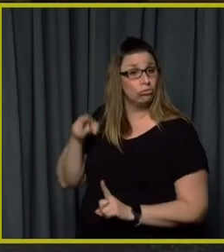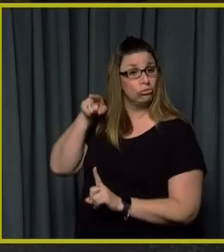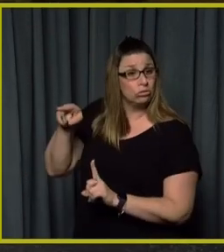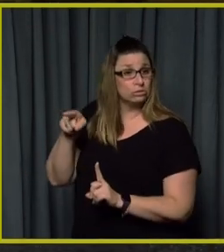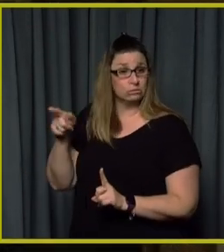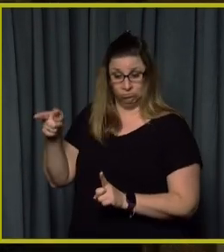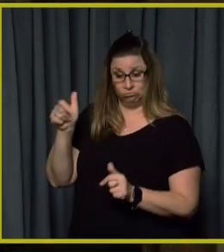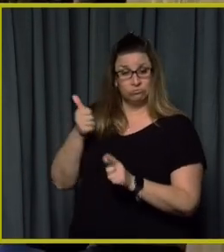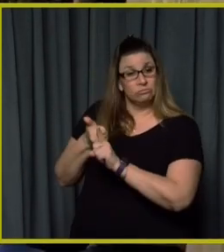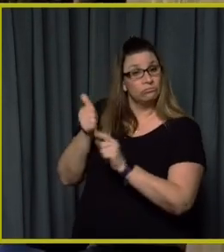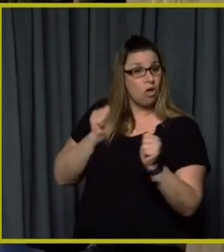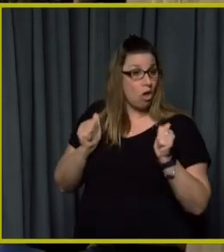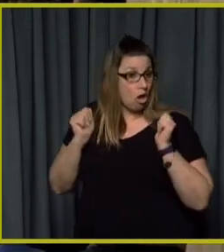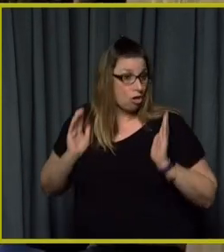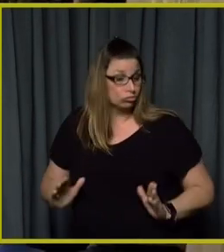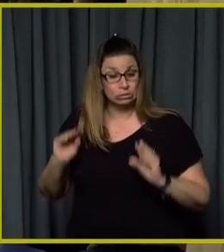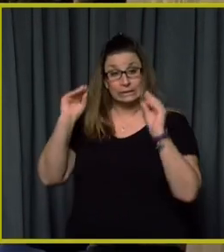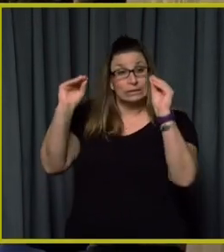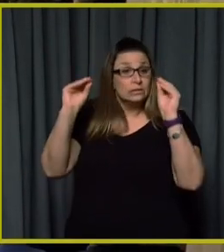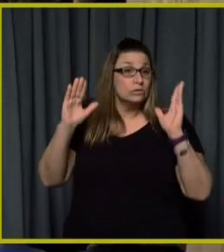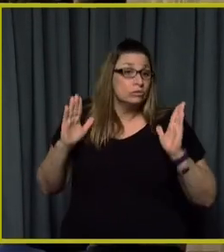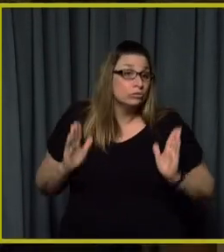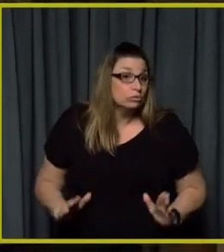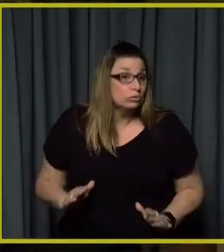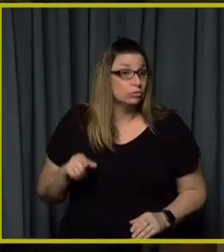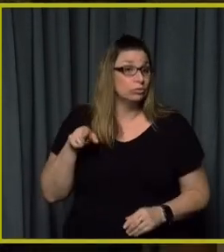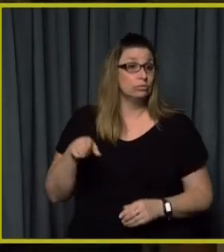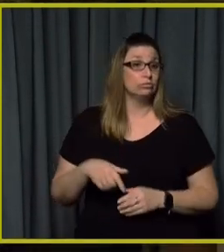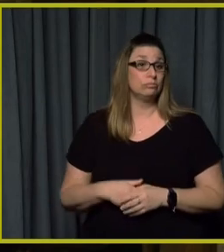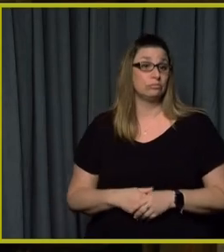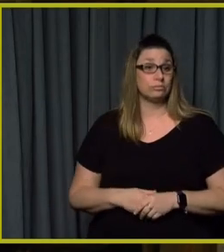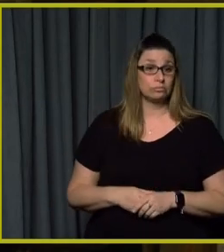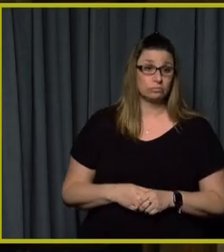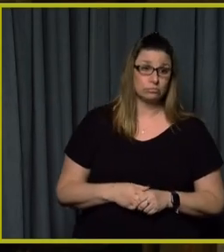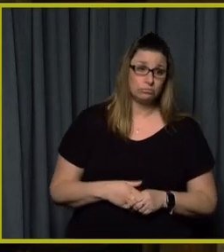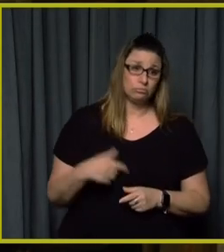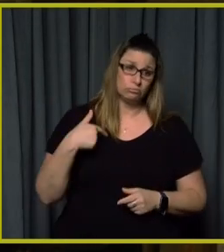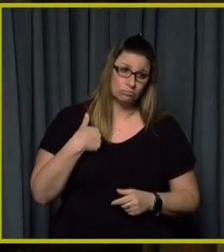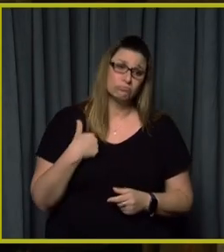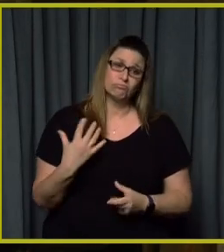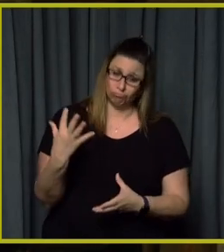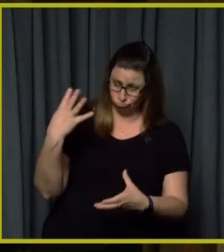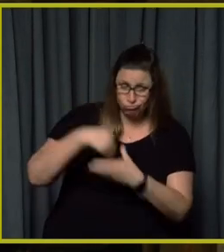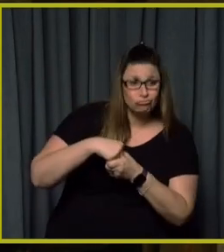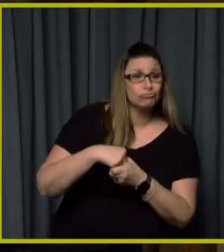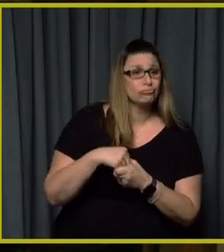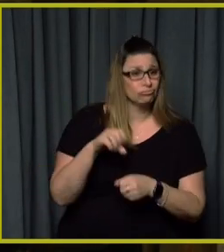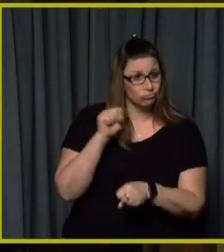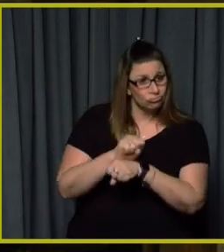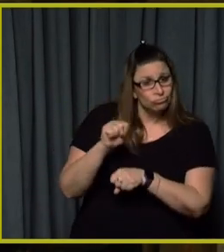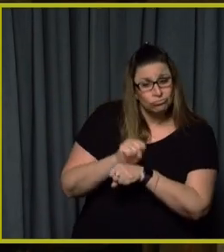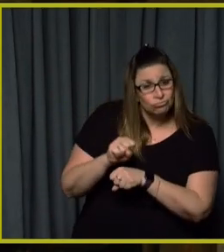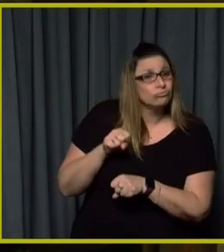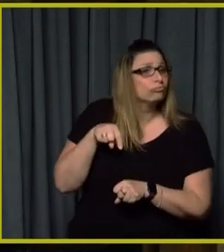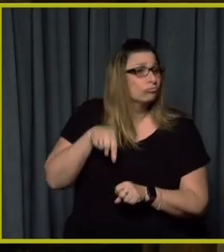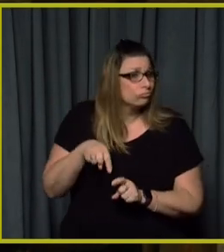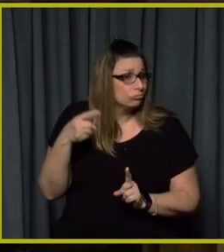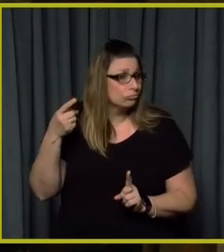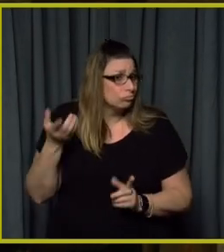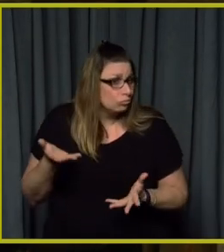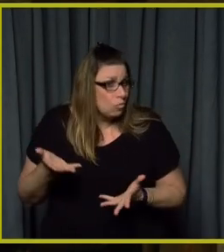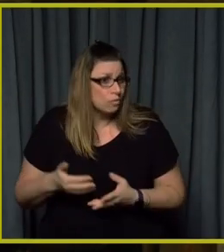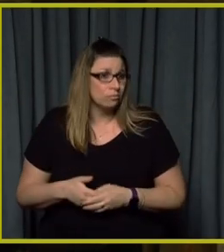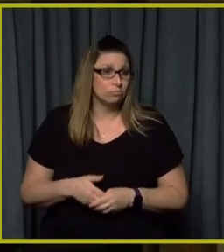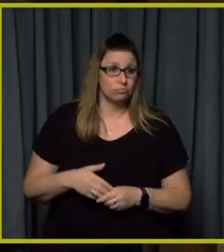an educator. I started out doing this work, doing housing organizing as an ally, or